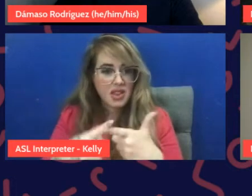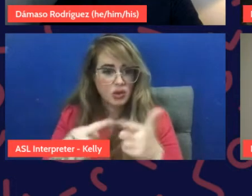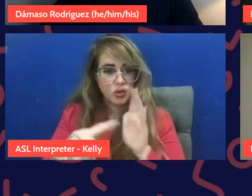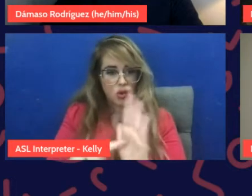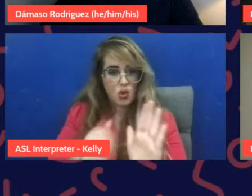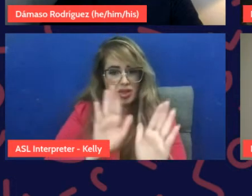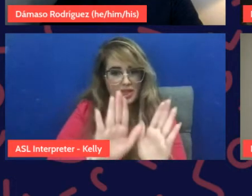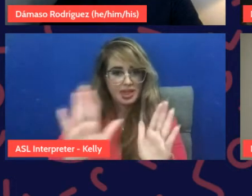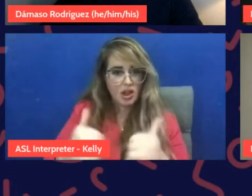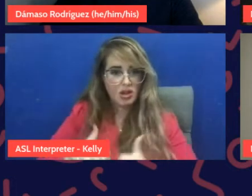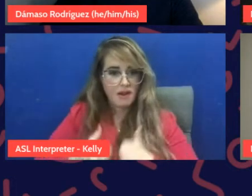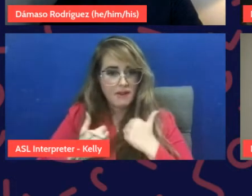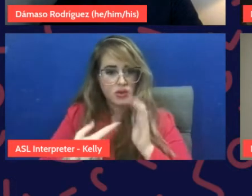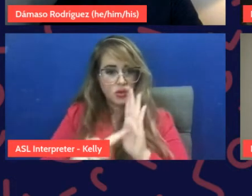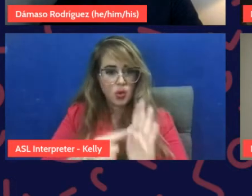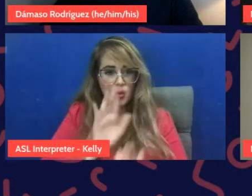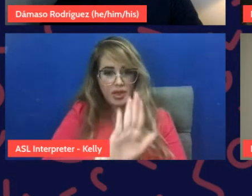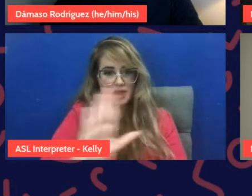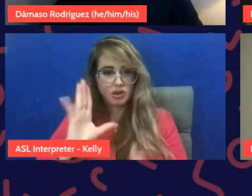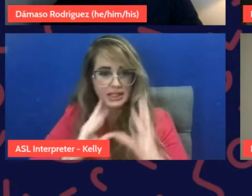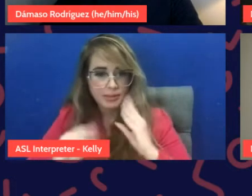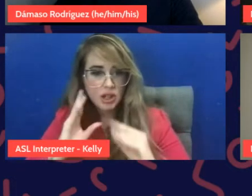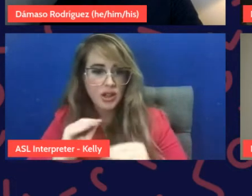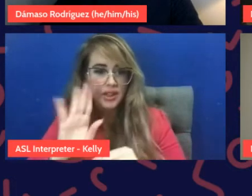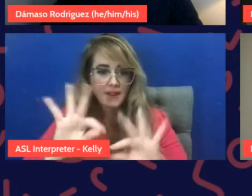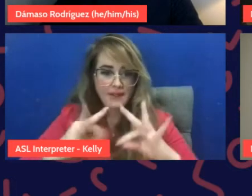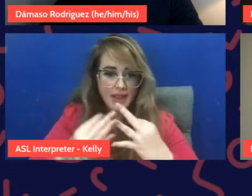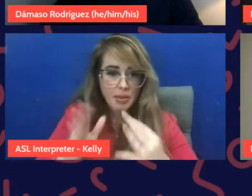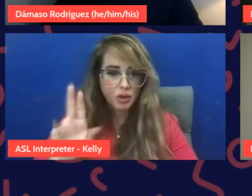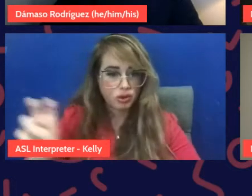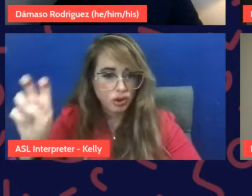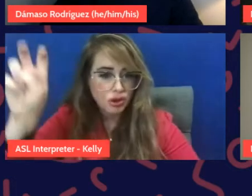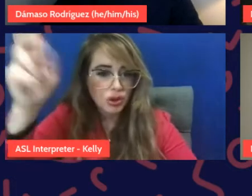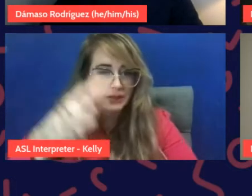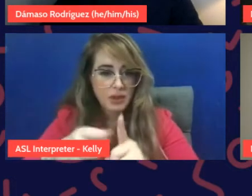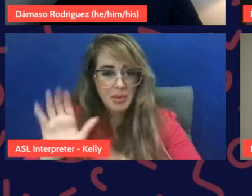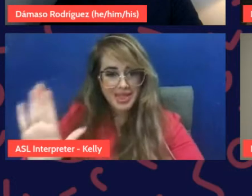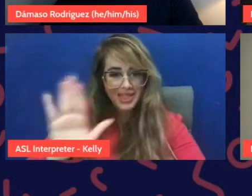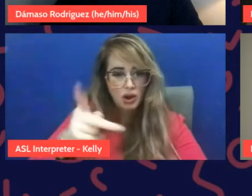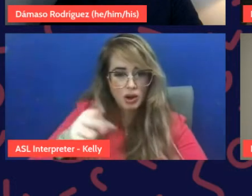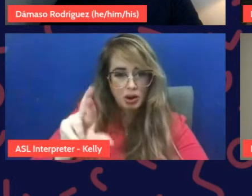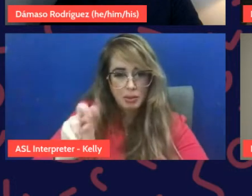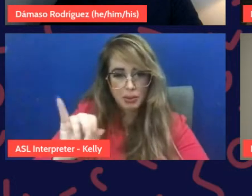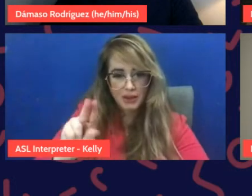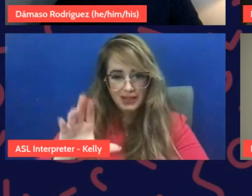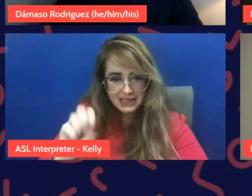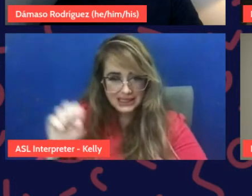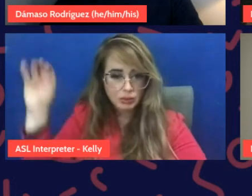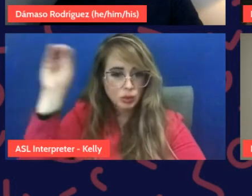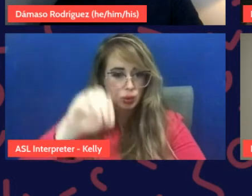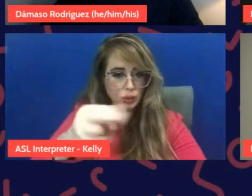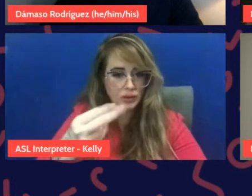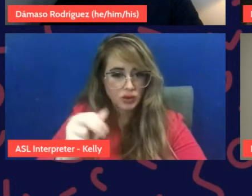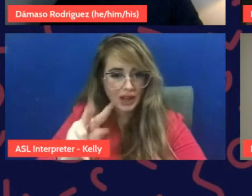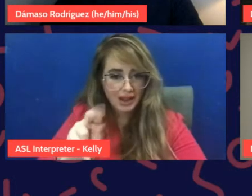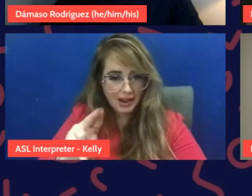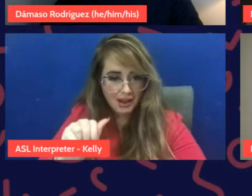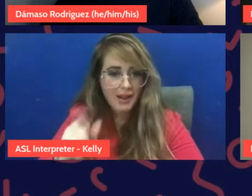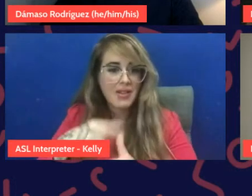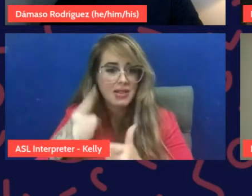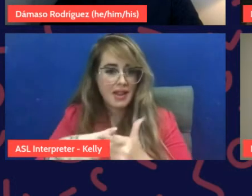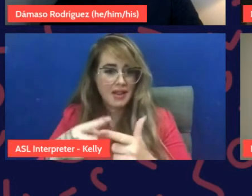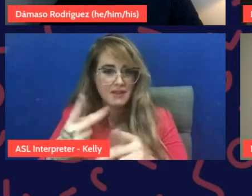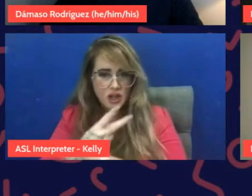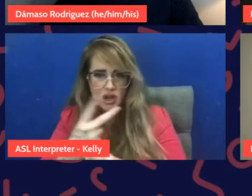the, you know, the experiences of their family, their journey, even like going from their provinces into Havana, and then from Havana finding ways to come into